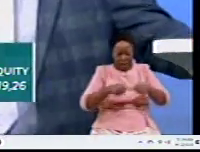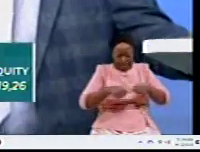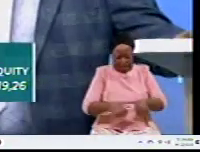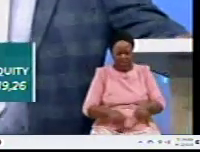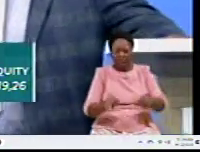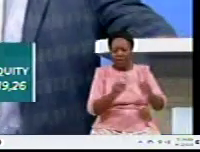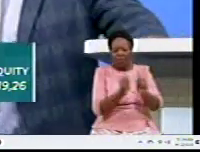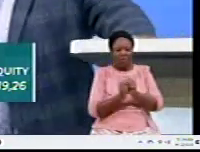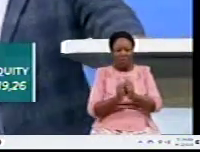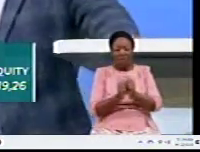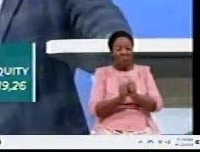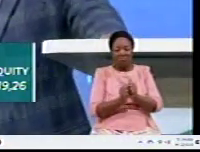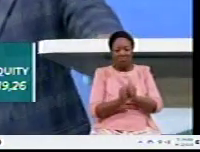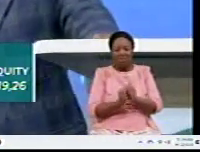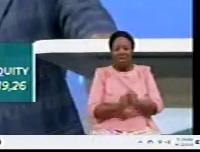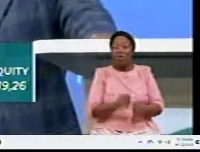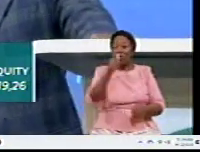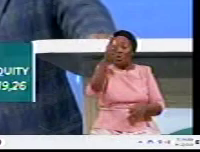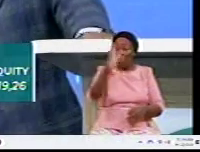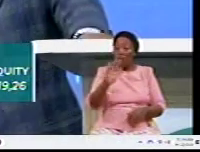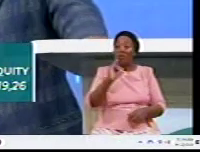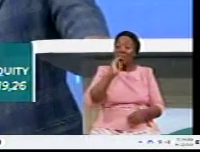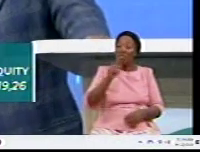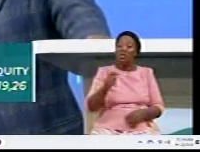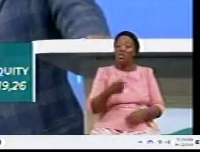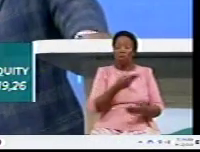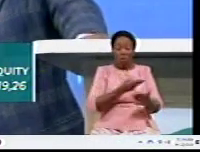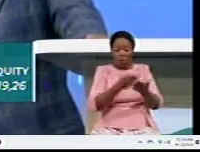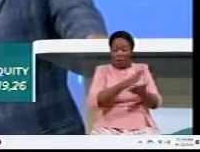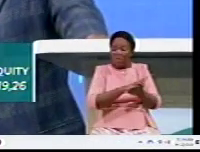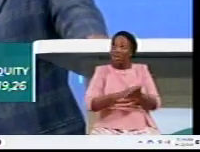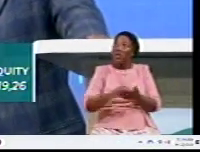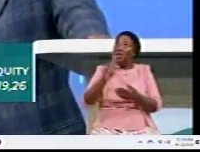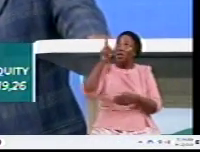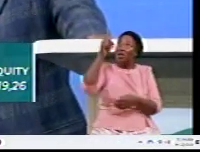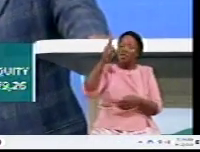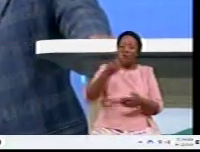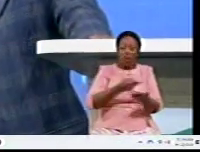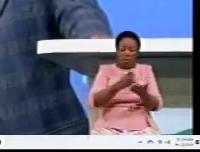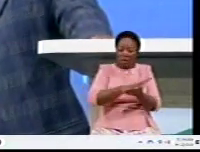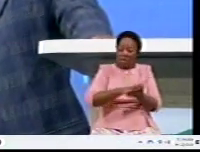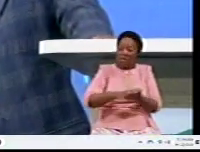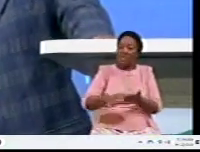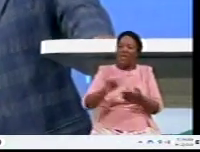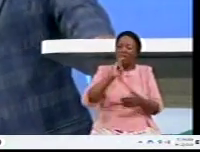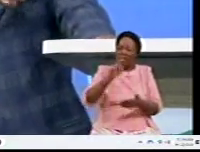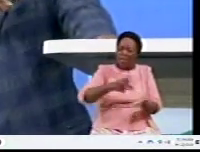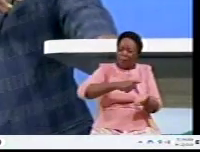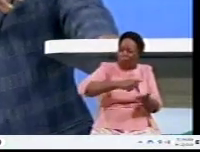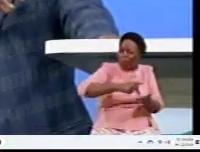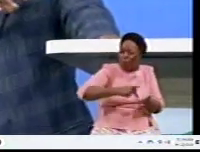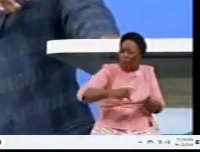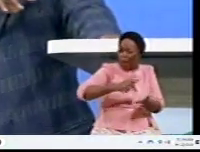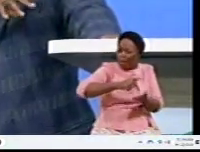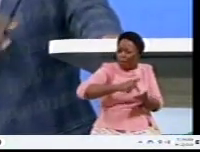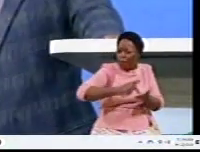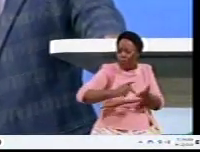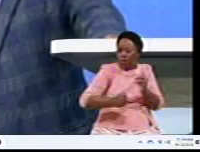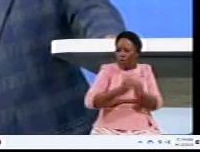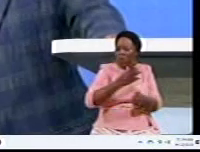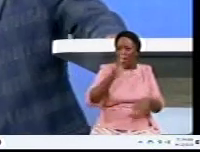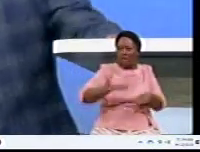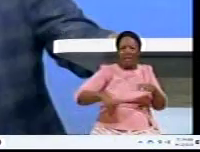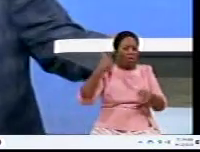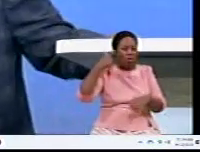together. God is holy. His holiness is pure, purer than gold